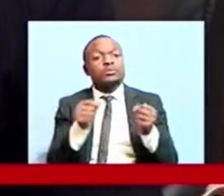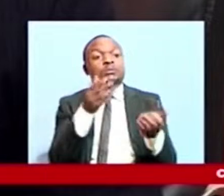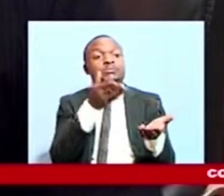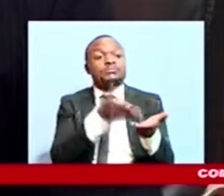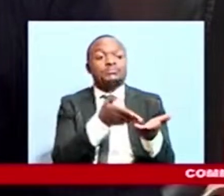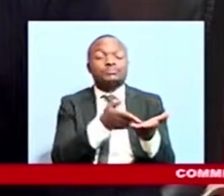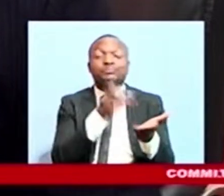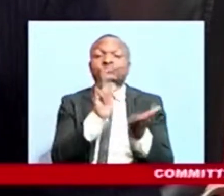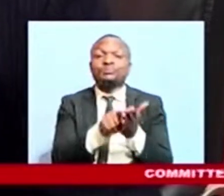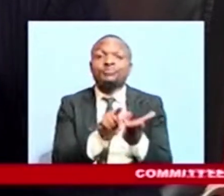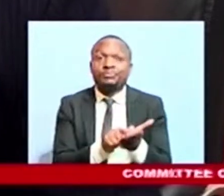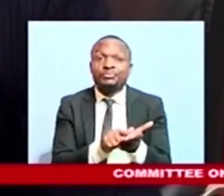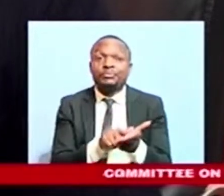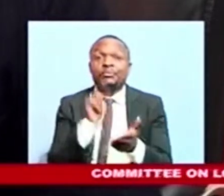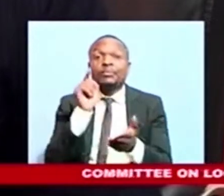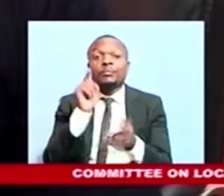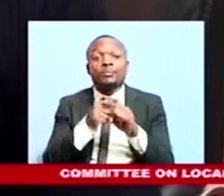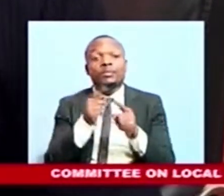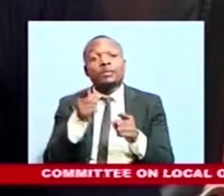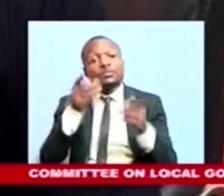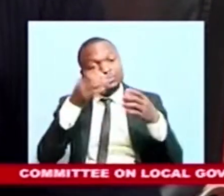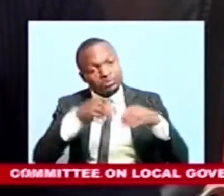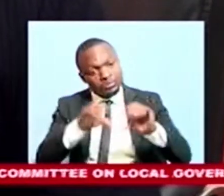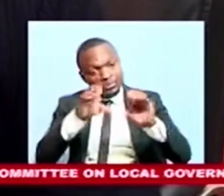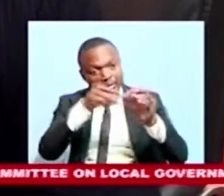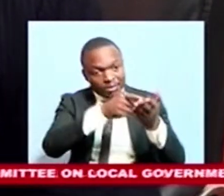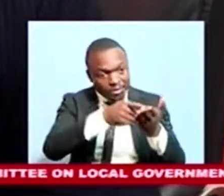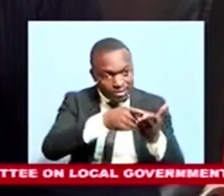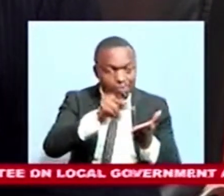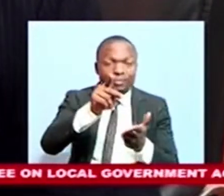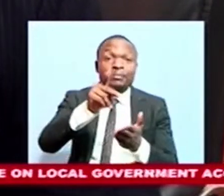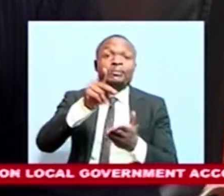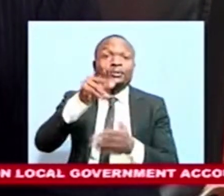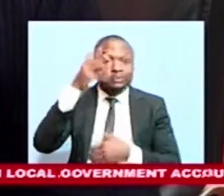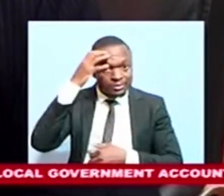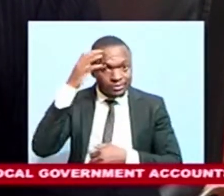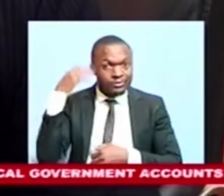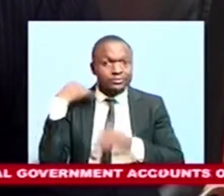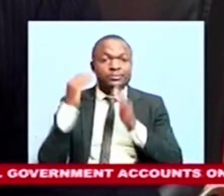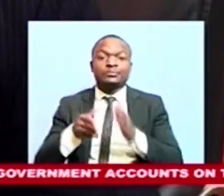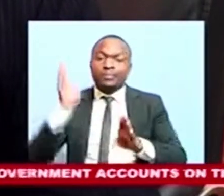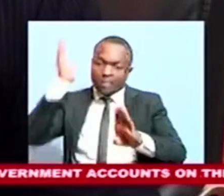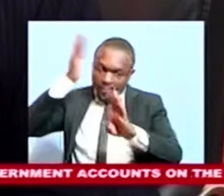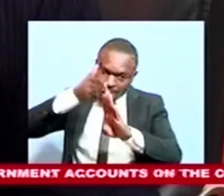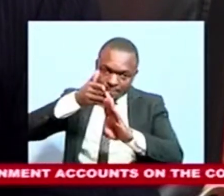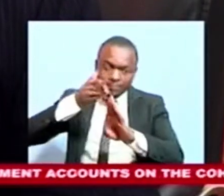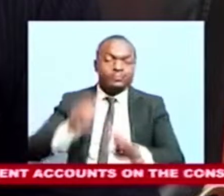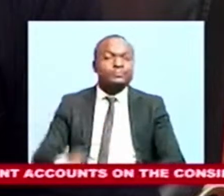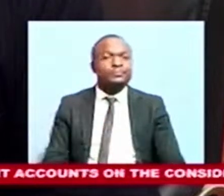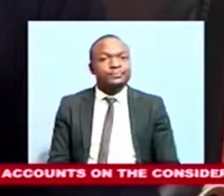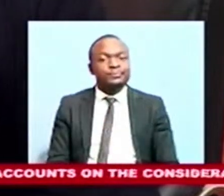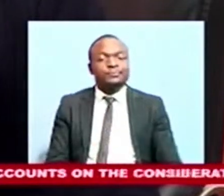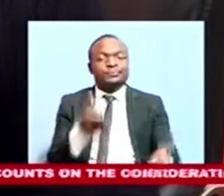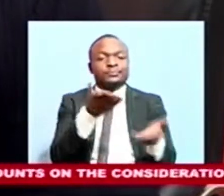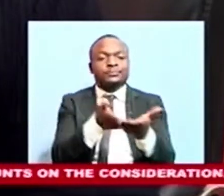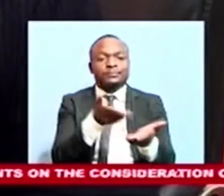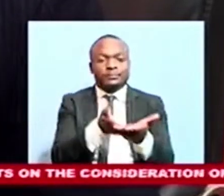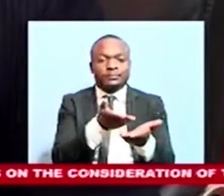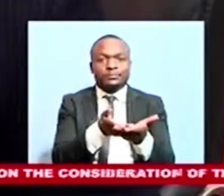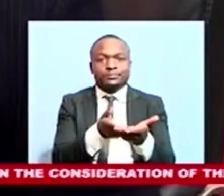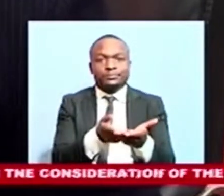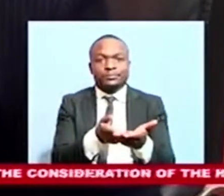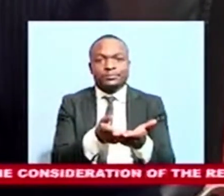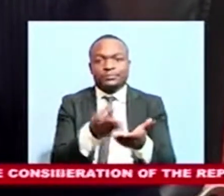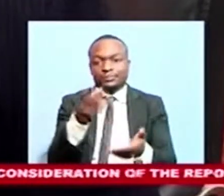circular and you went ahead and you paid the officers direct this